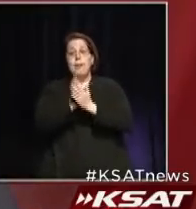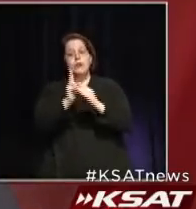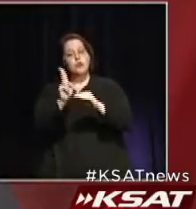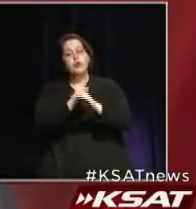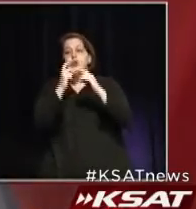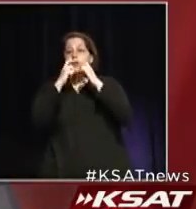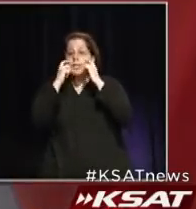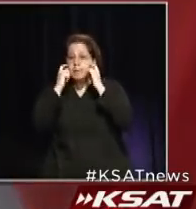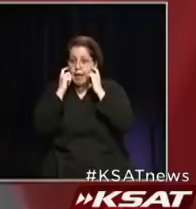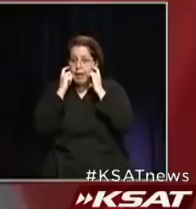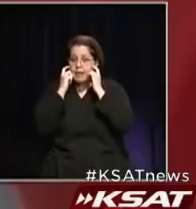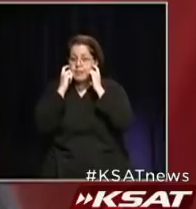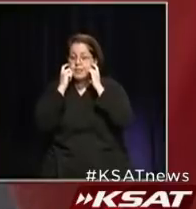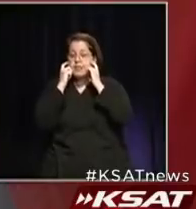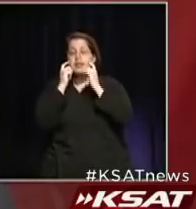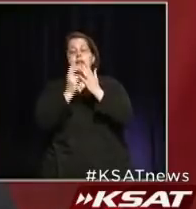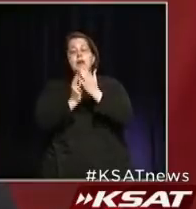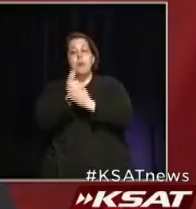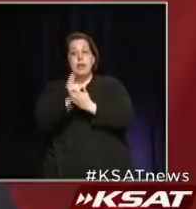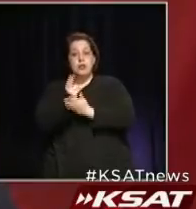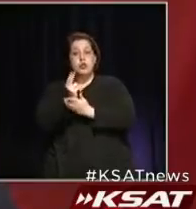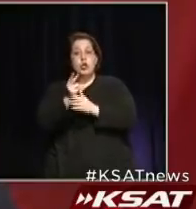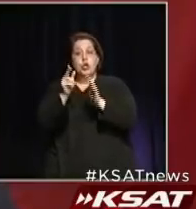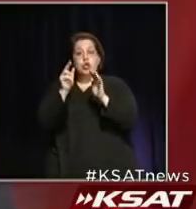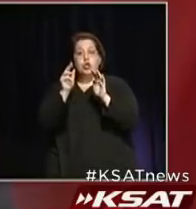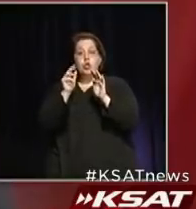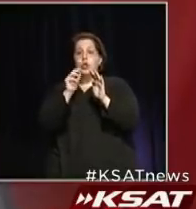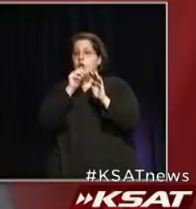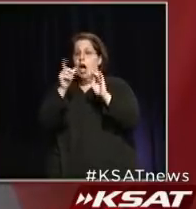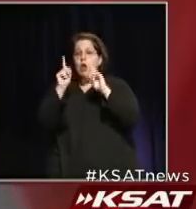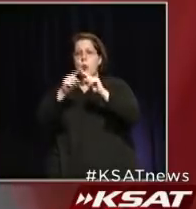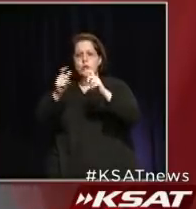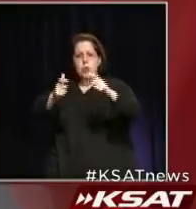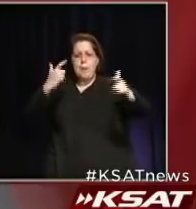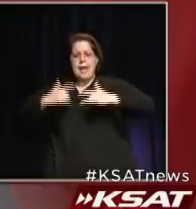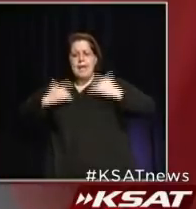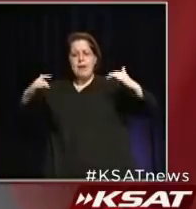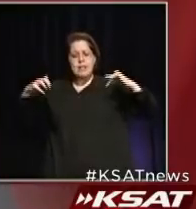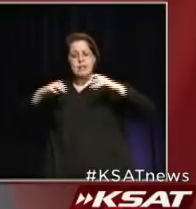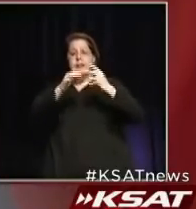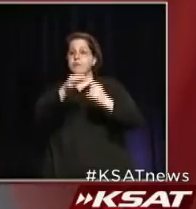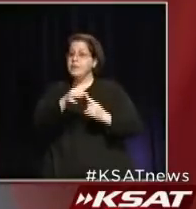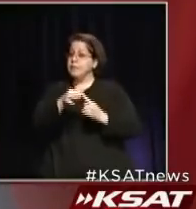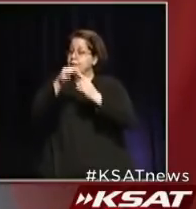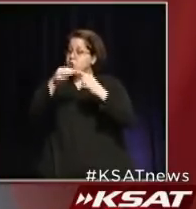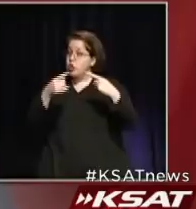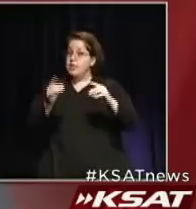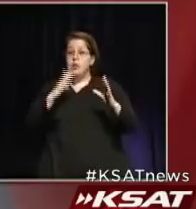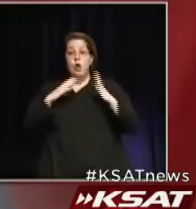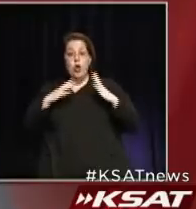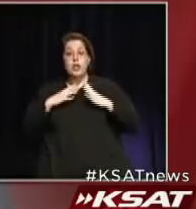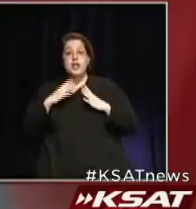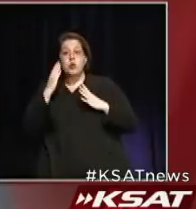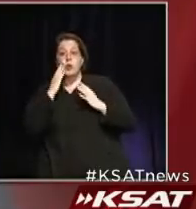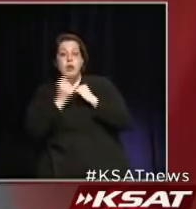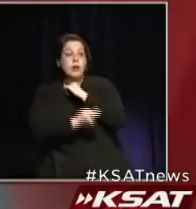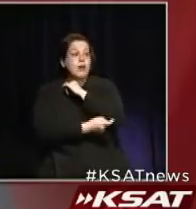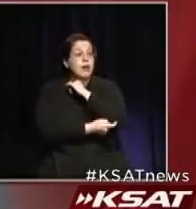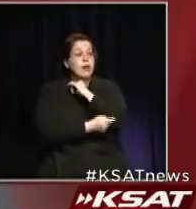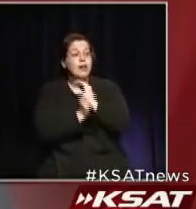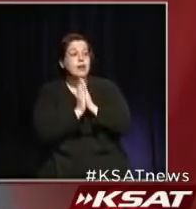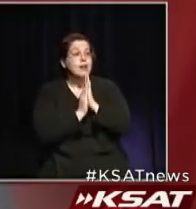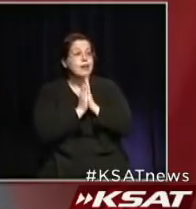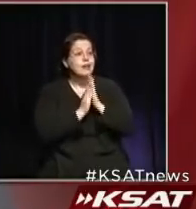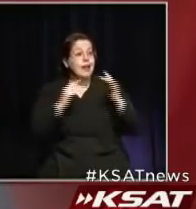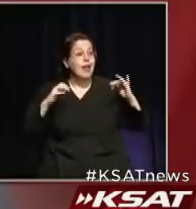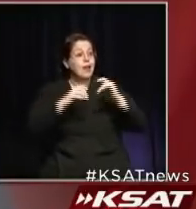masks, face coverings. Make sure you're avoiding the large gatherings, particularly during the holiday season. I know we're all tempted to